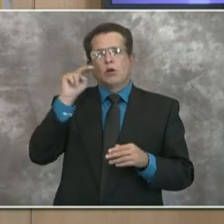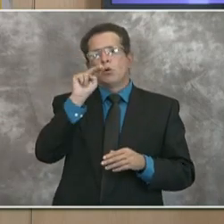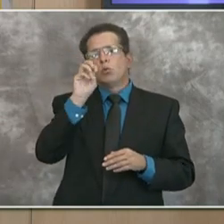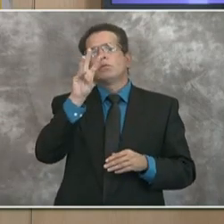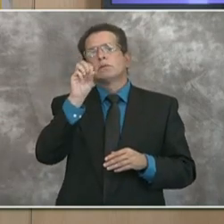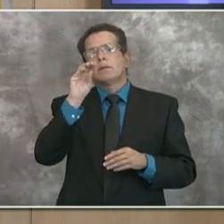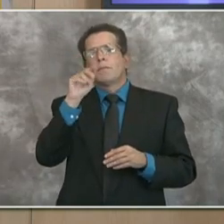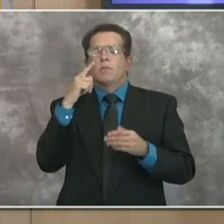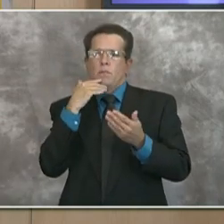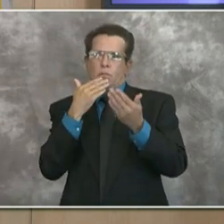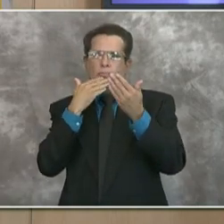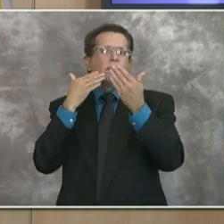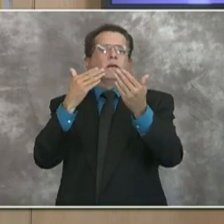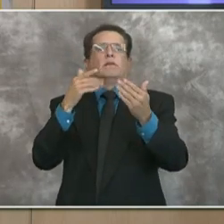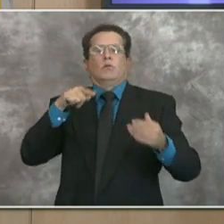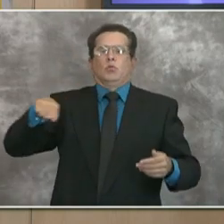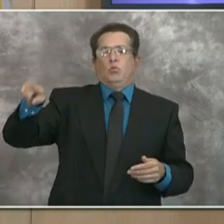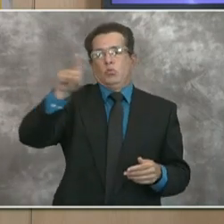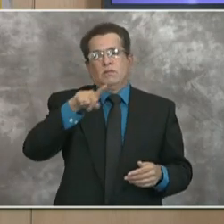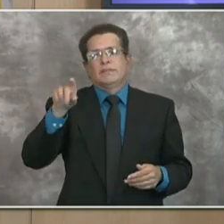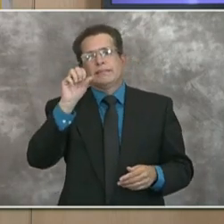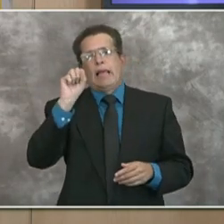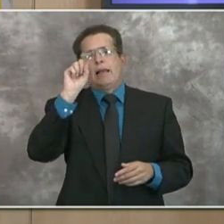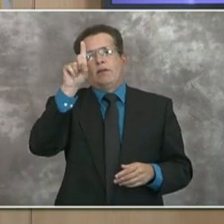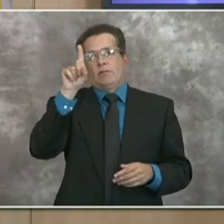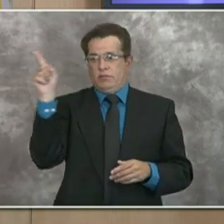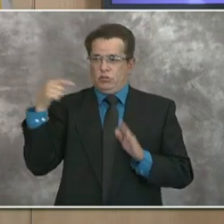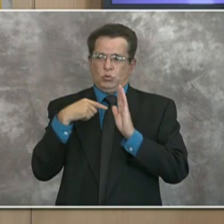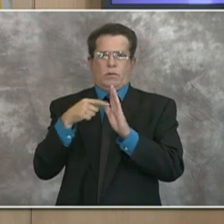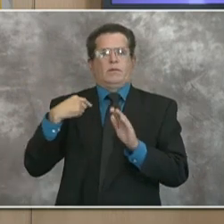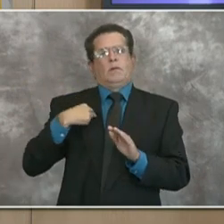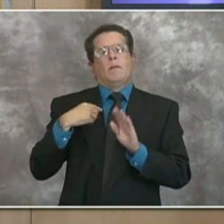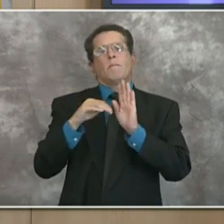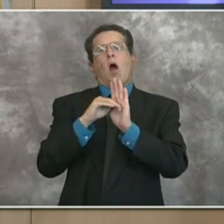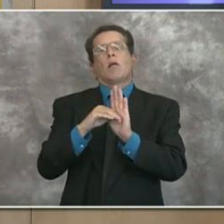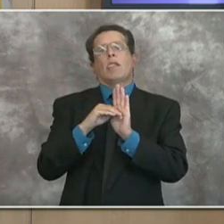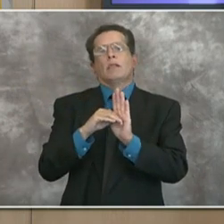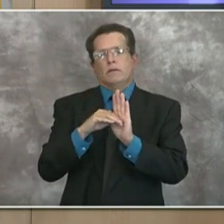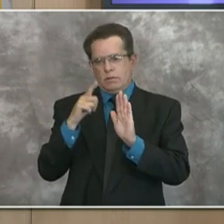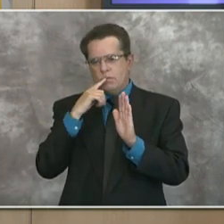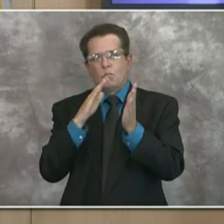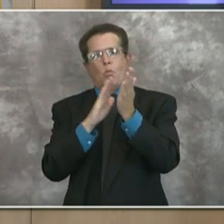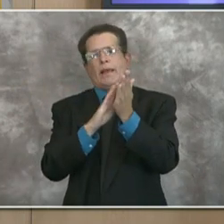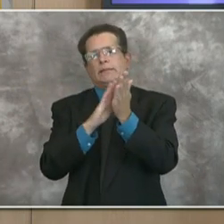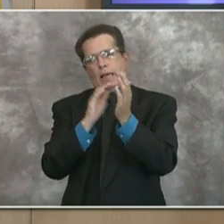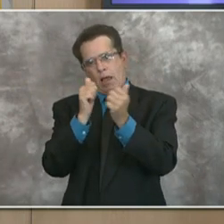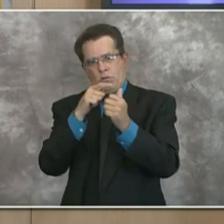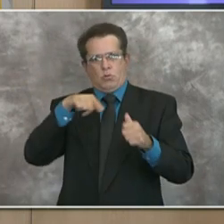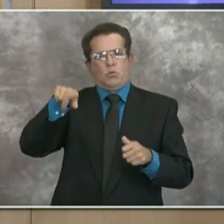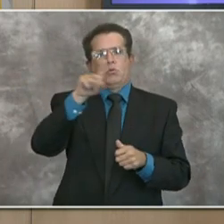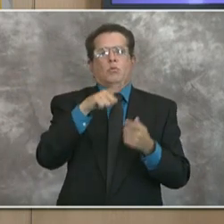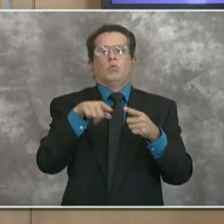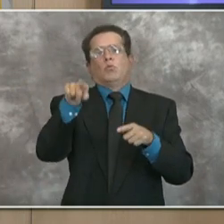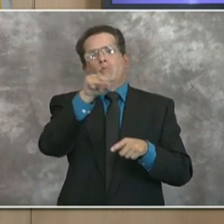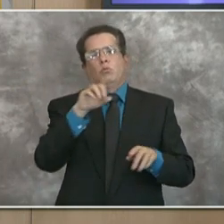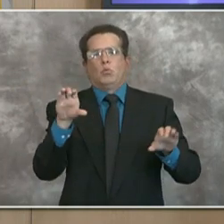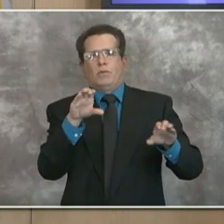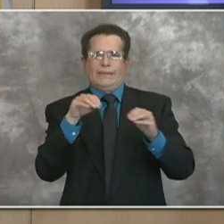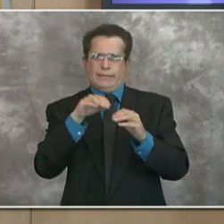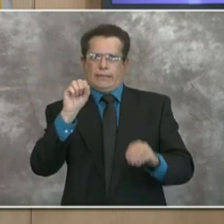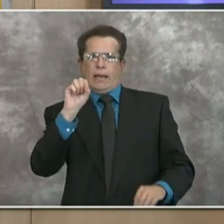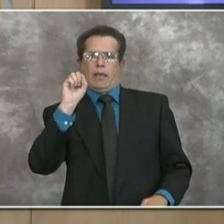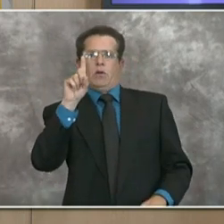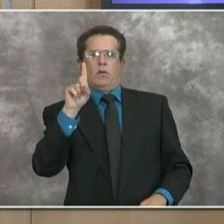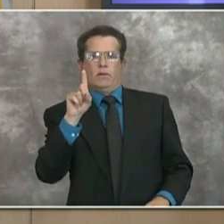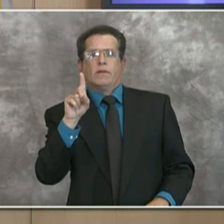specifically the actions of San Diego. He held us up as a model, and he praised the way that we've gone about the things that we've done.